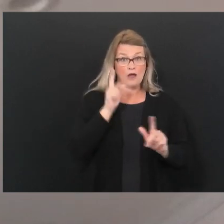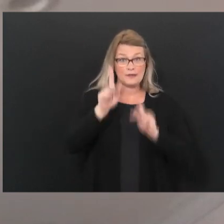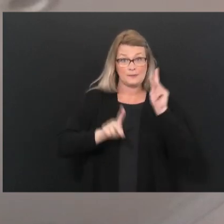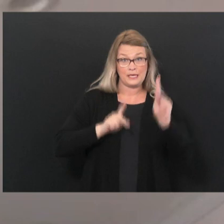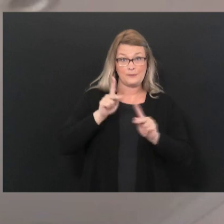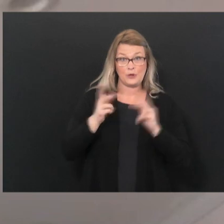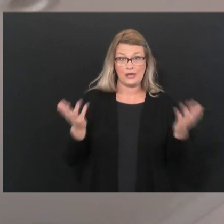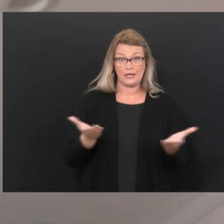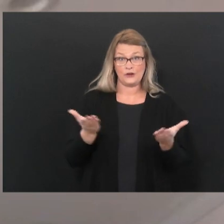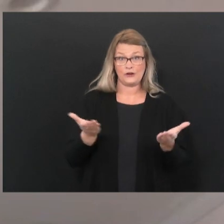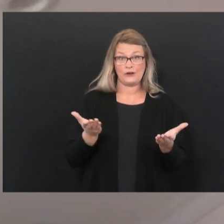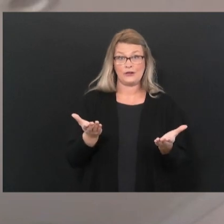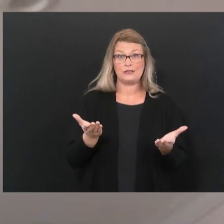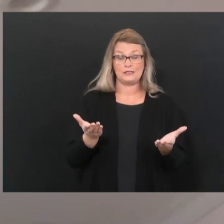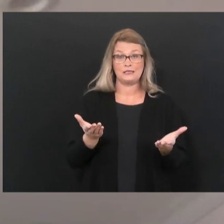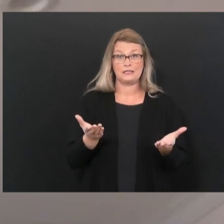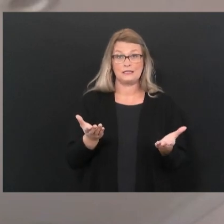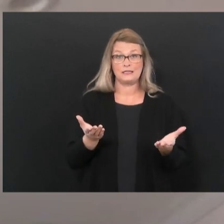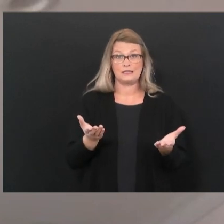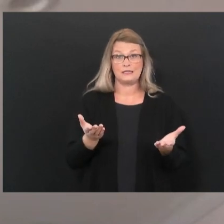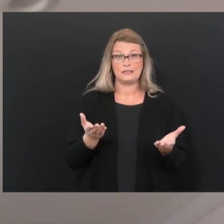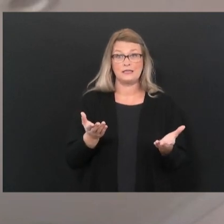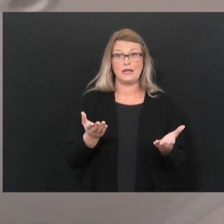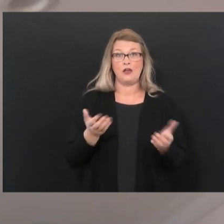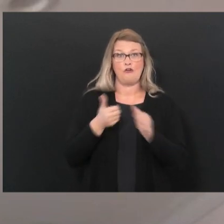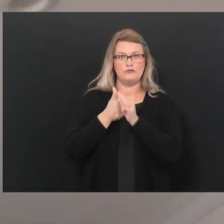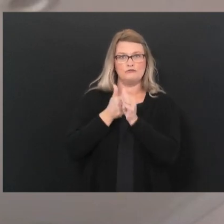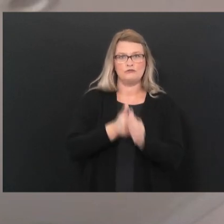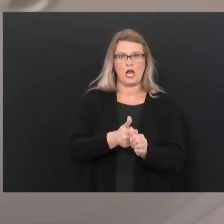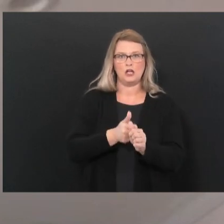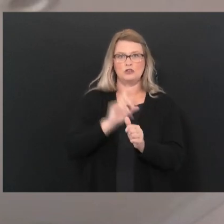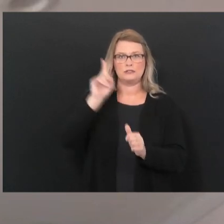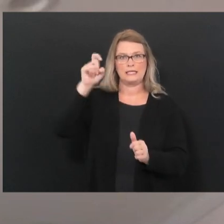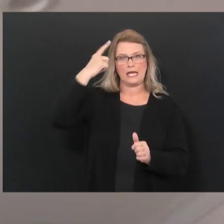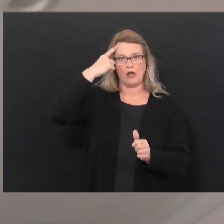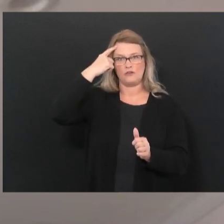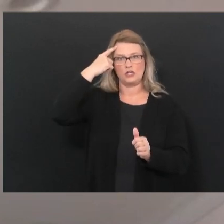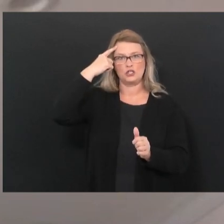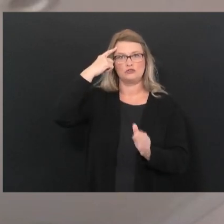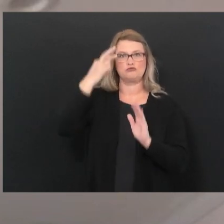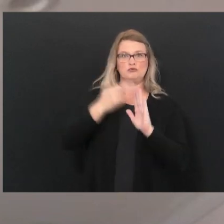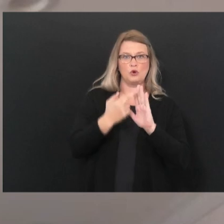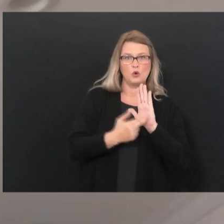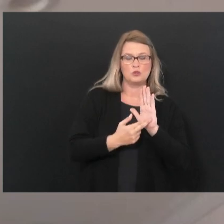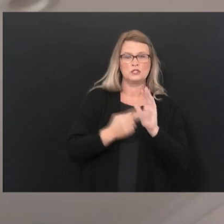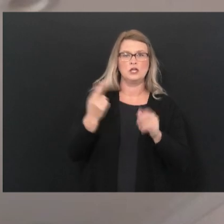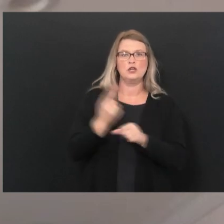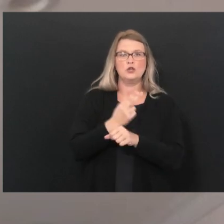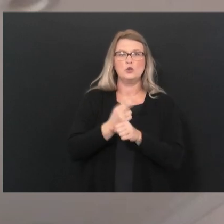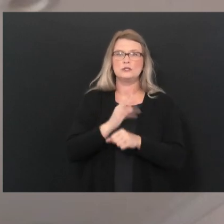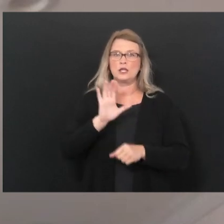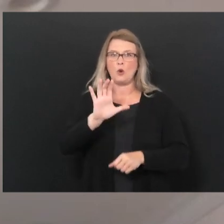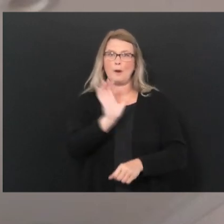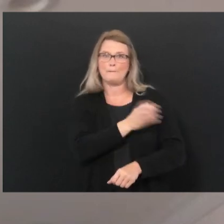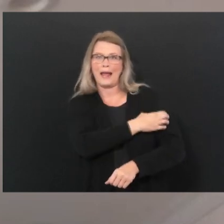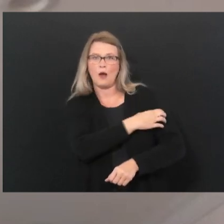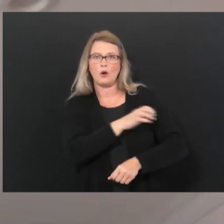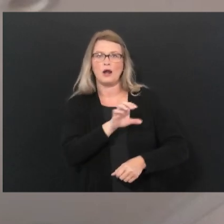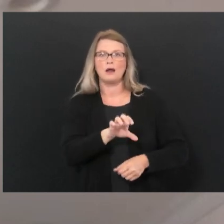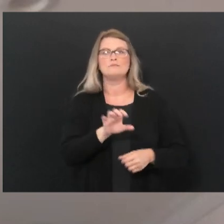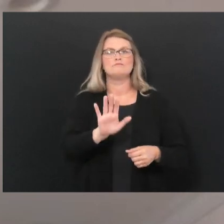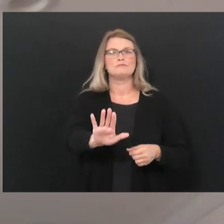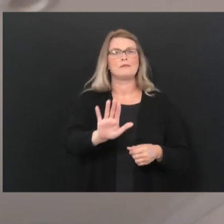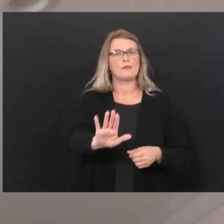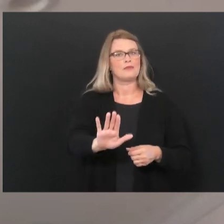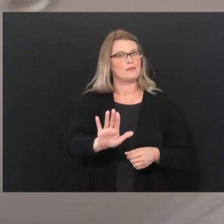has listened to what the governor has advised. And by using your power, you have kept us in this